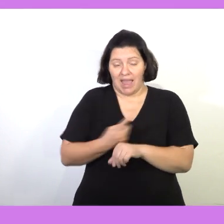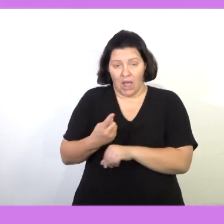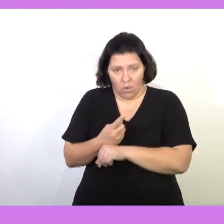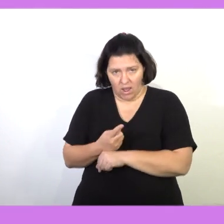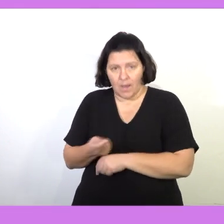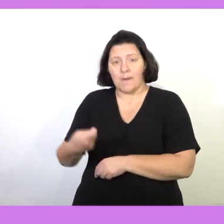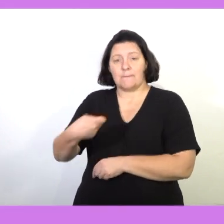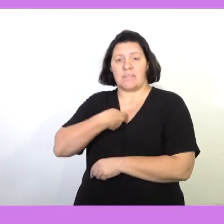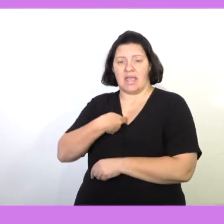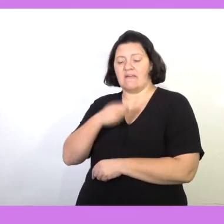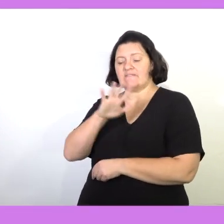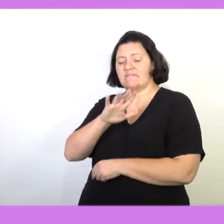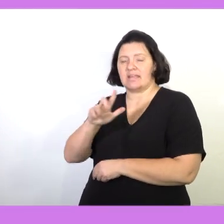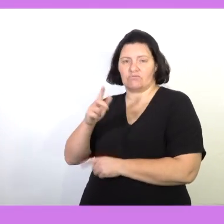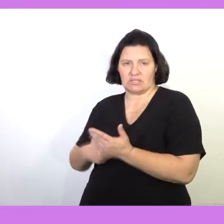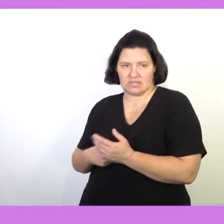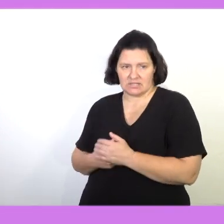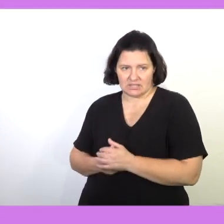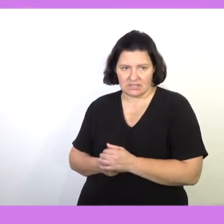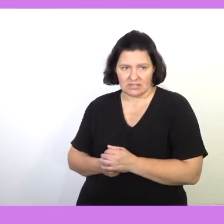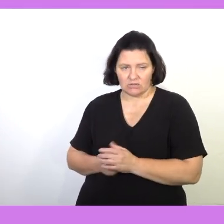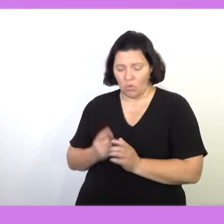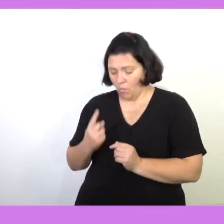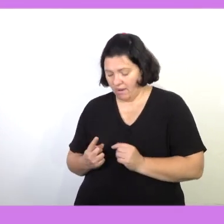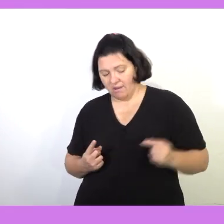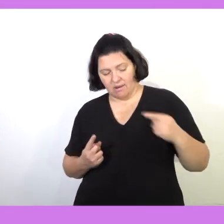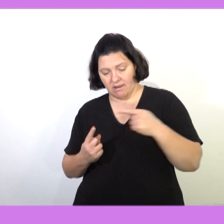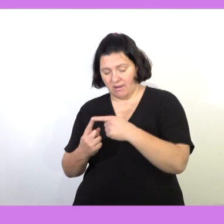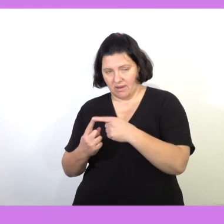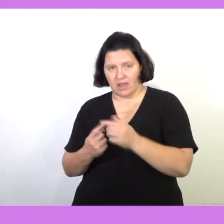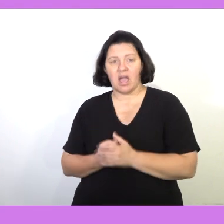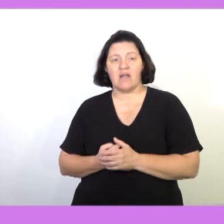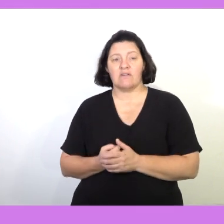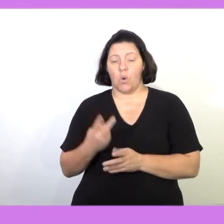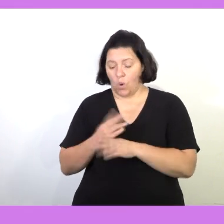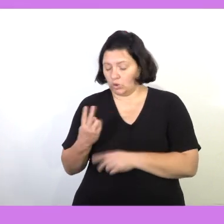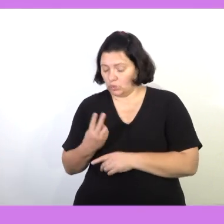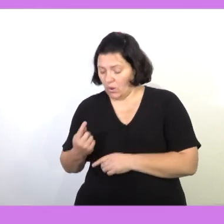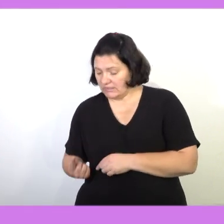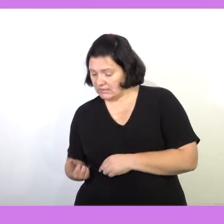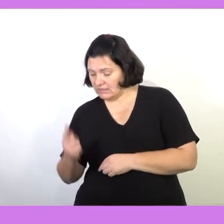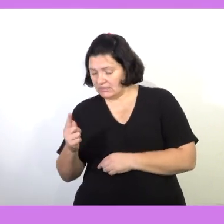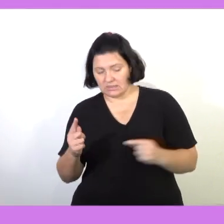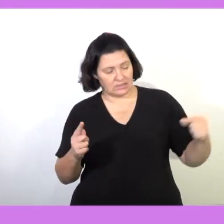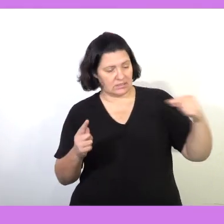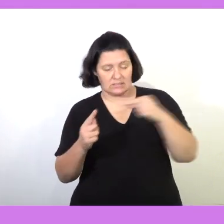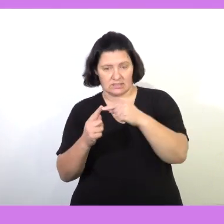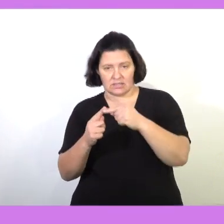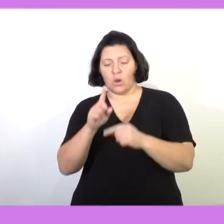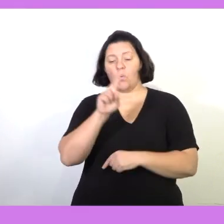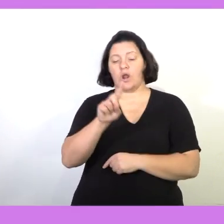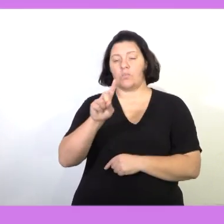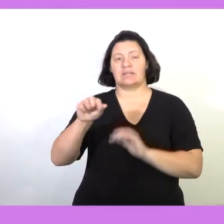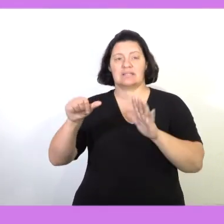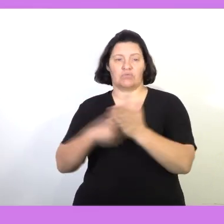for 1 hour, she will be paid 58 rand. That is the point over there. If she works for 2 hours, she will be